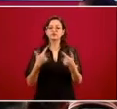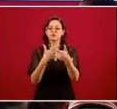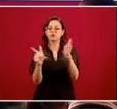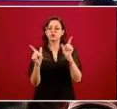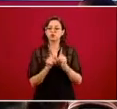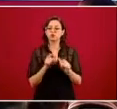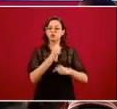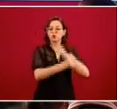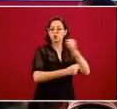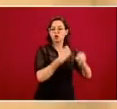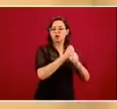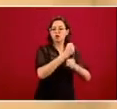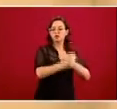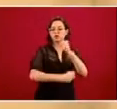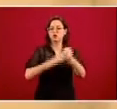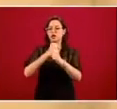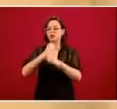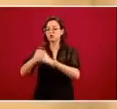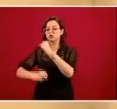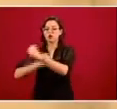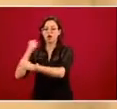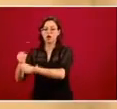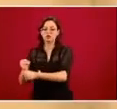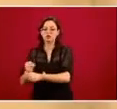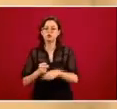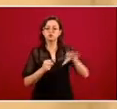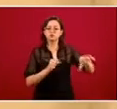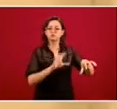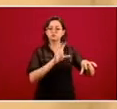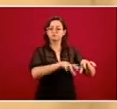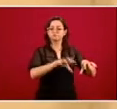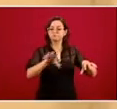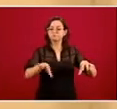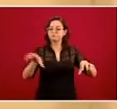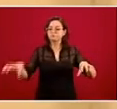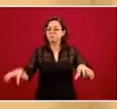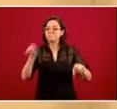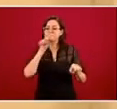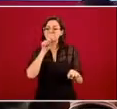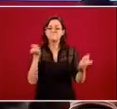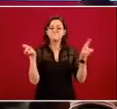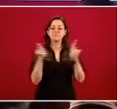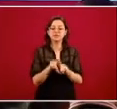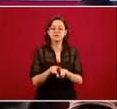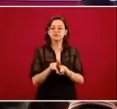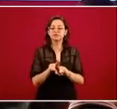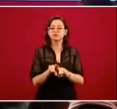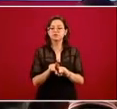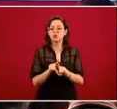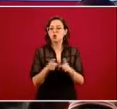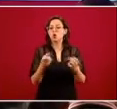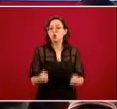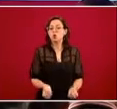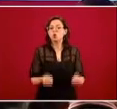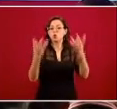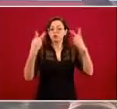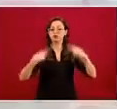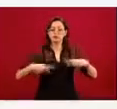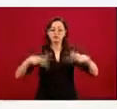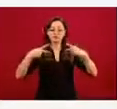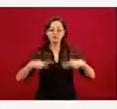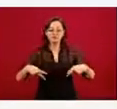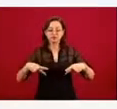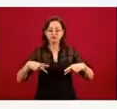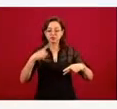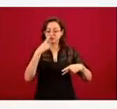Here we have our per age group distribution, but also we are looking at the proportion between